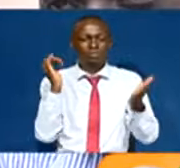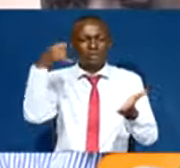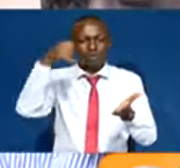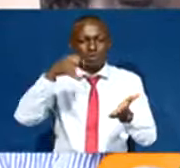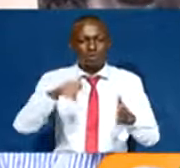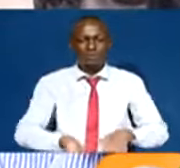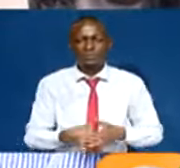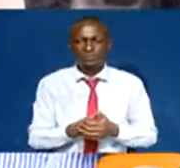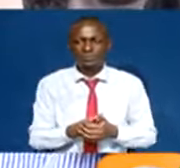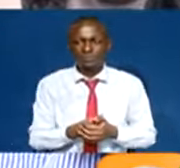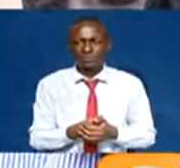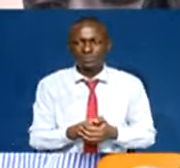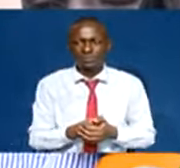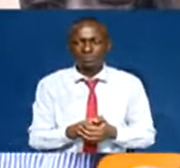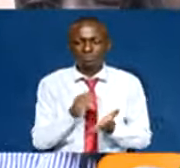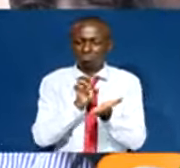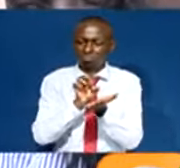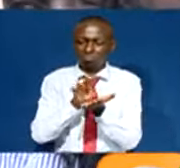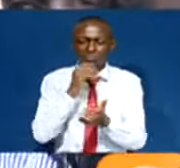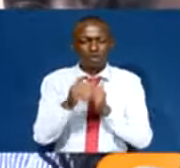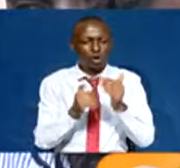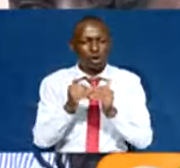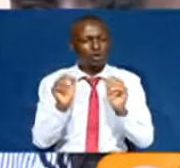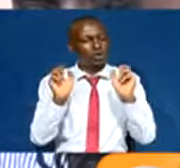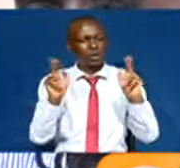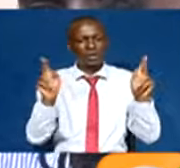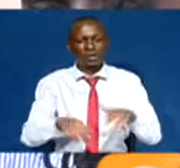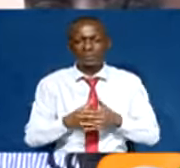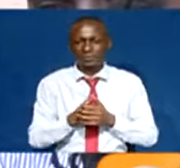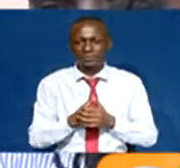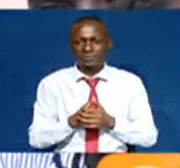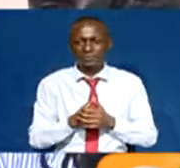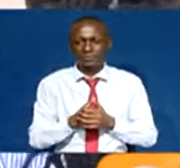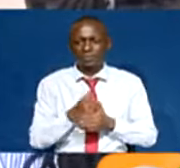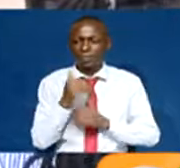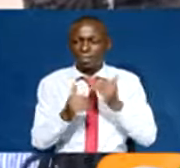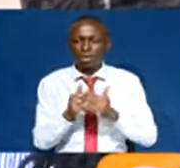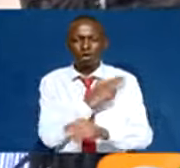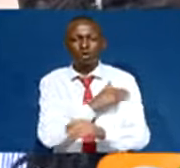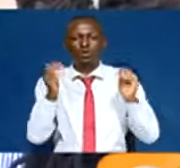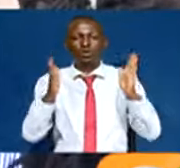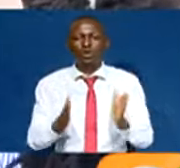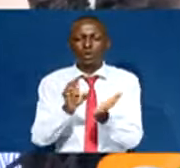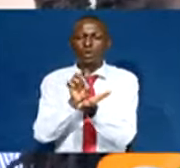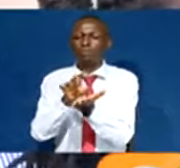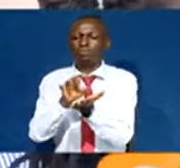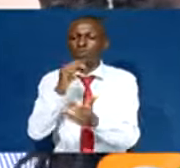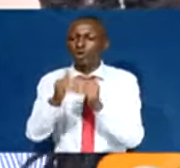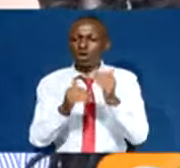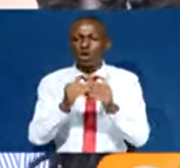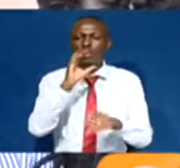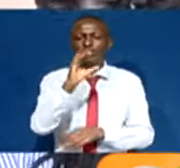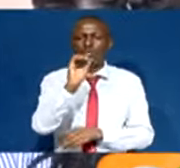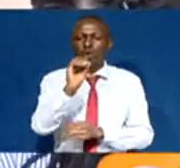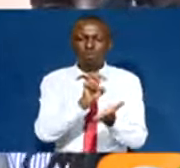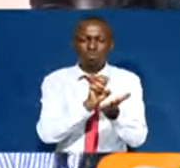water. So they can dismiss us, all of us. They can dismiss all the doctors. They can dismiss all the clinical officers. They can dismiss